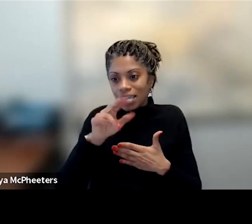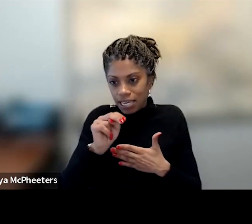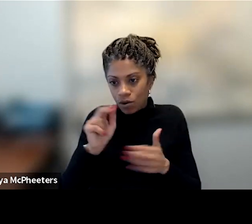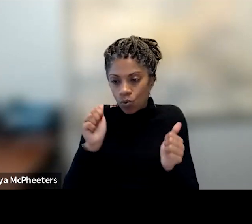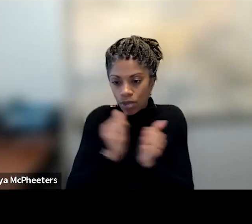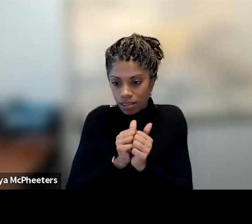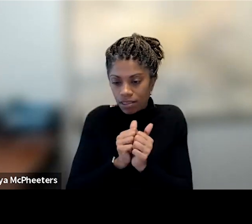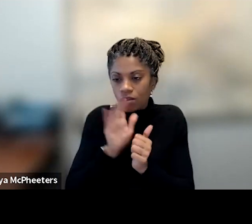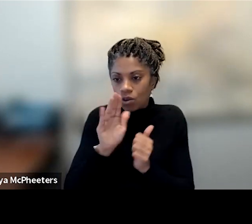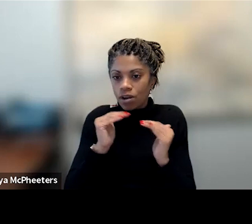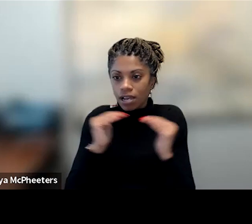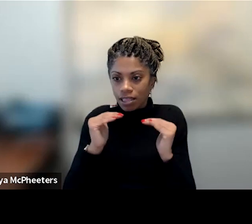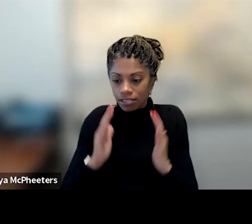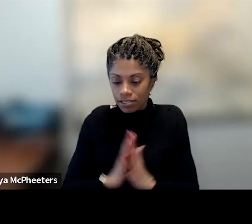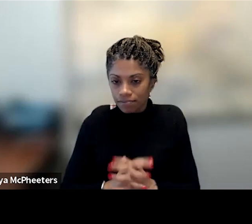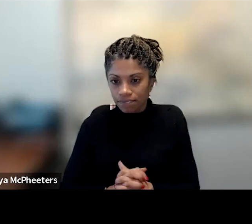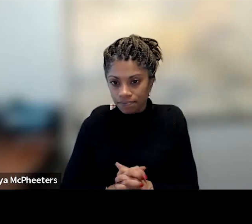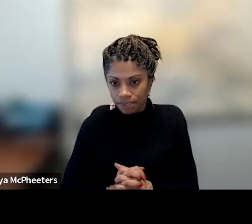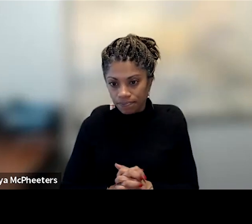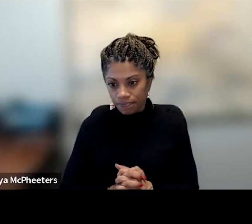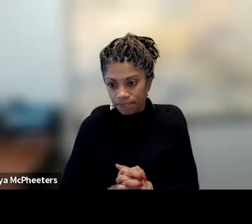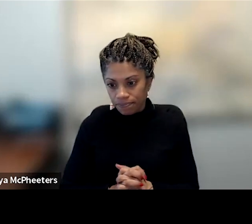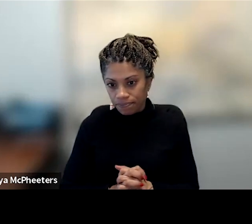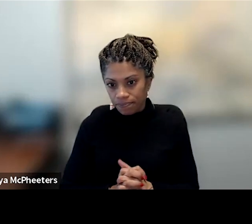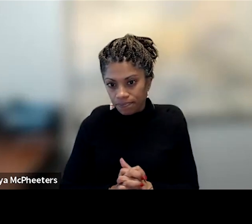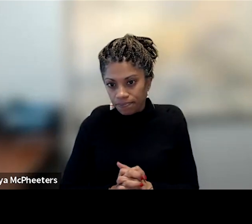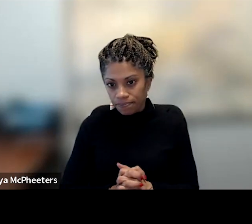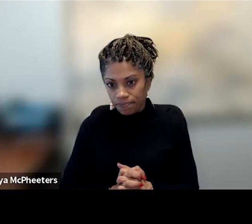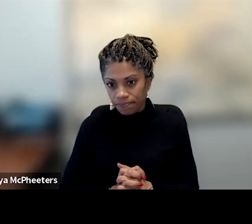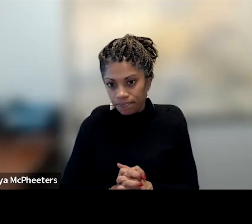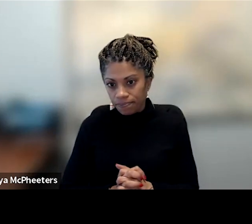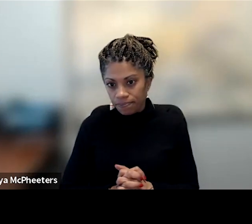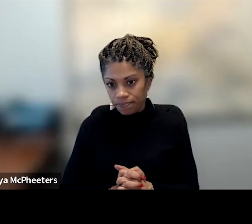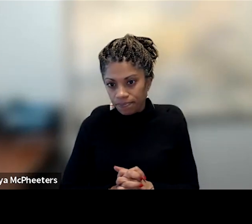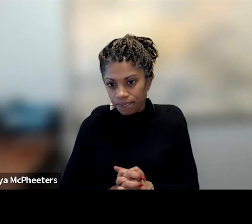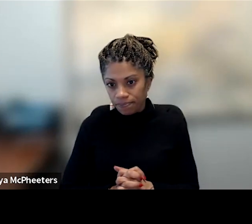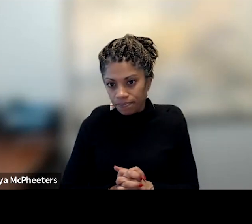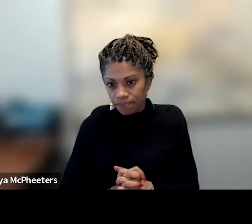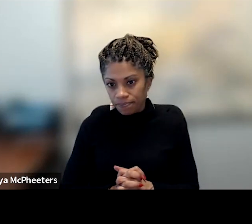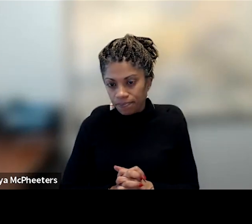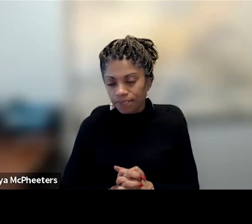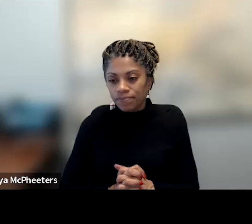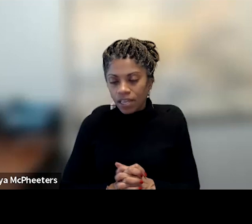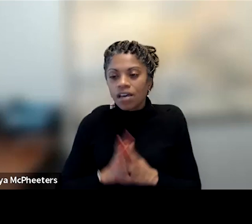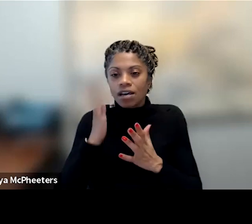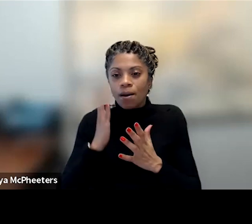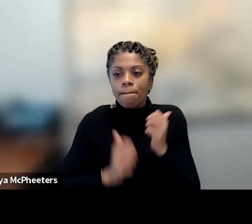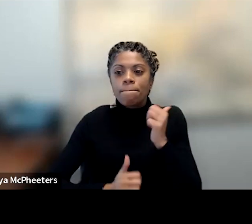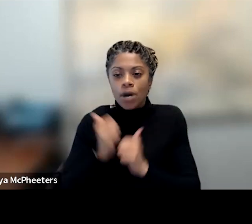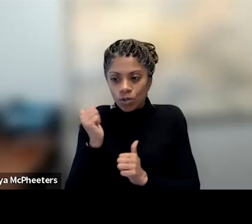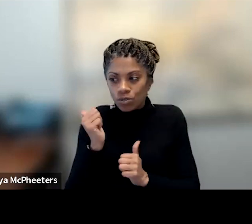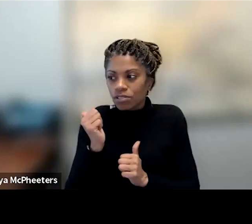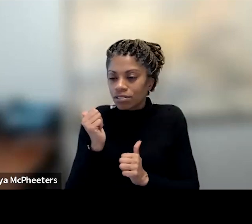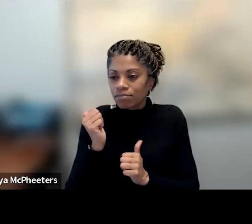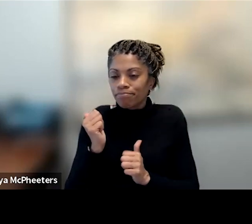quick things before I tee up the panel is that there's consensus that some professionals feel that they need training or framing around this. And